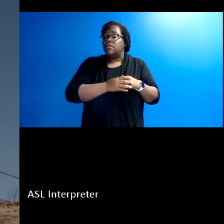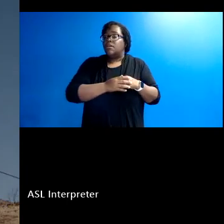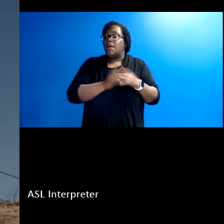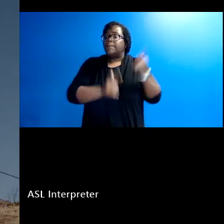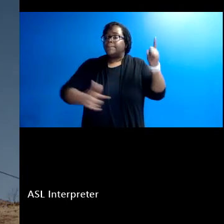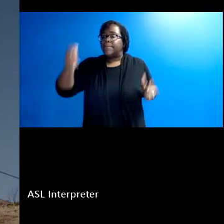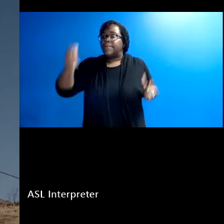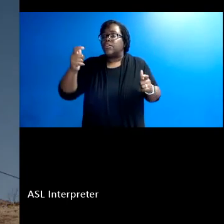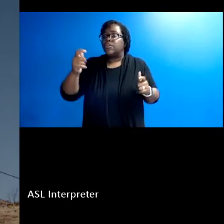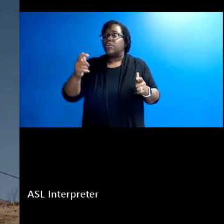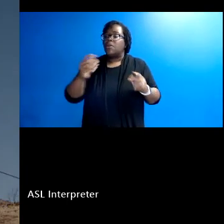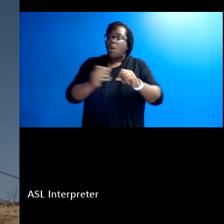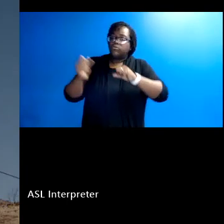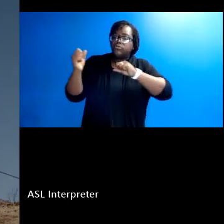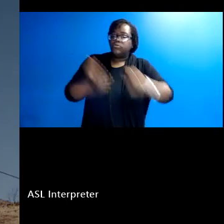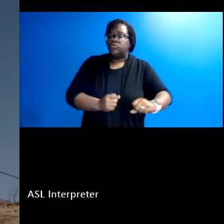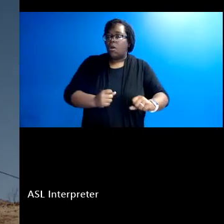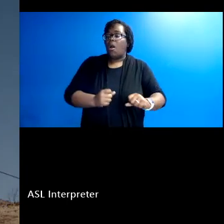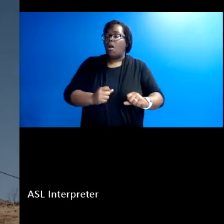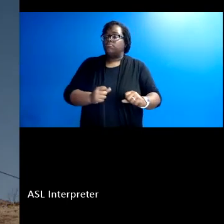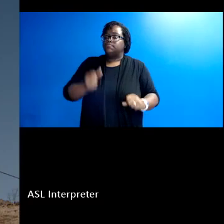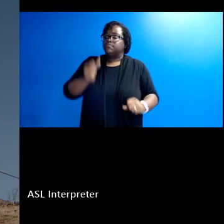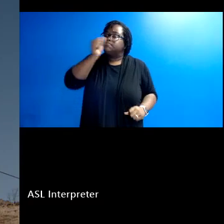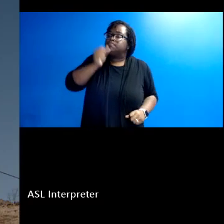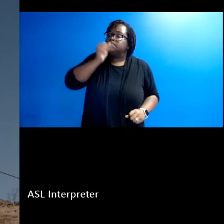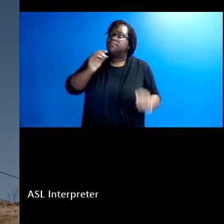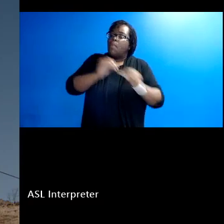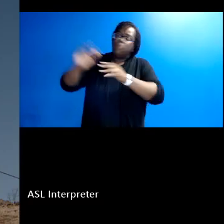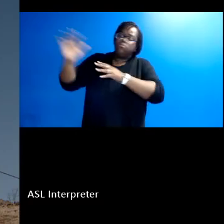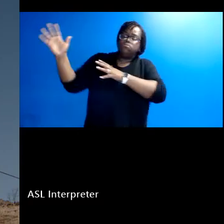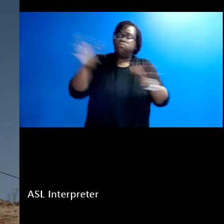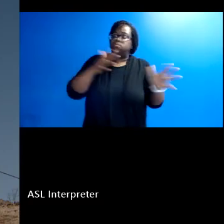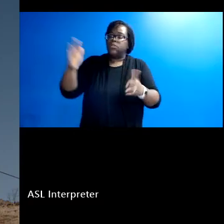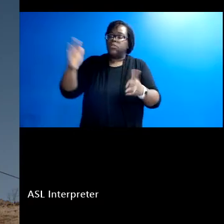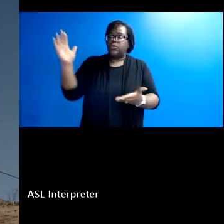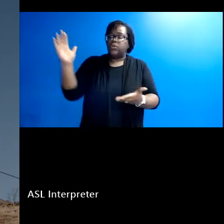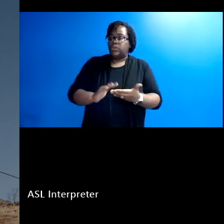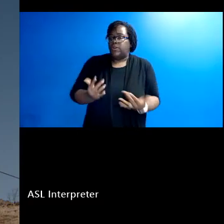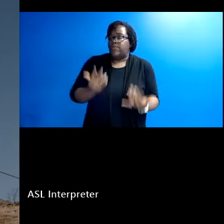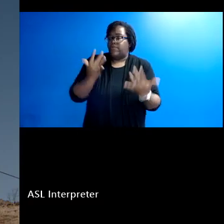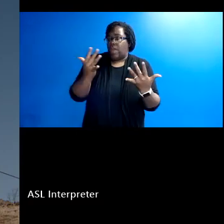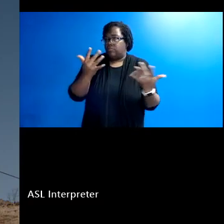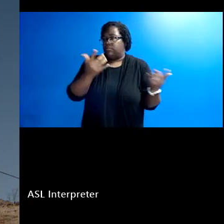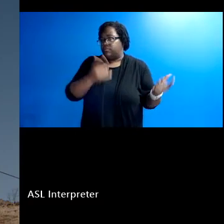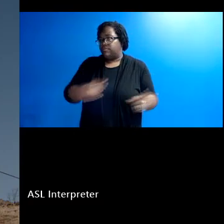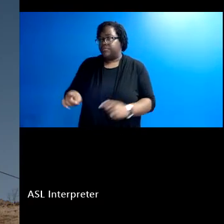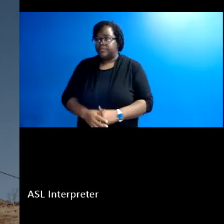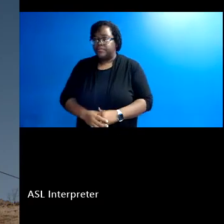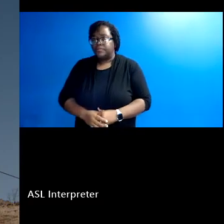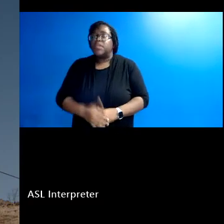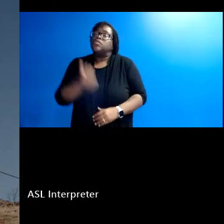so it can withstand higher winds and also reduce the likelihood of a wildfire occurring. So that's just some of